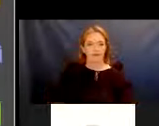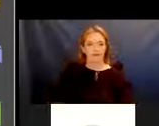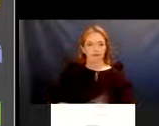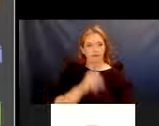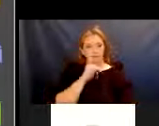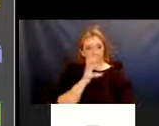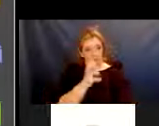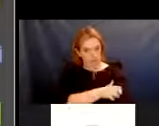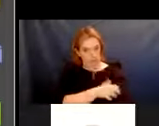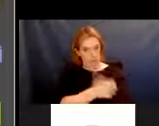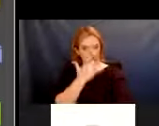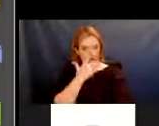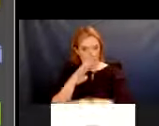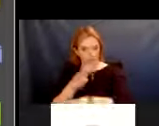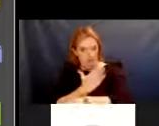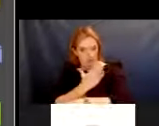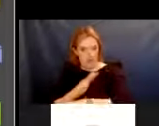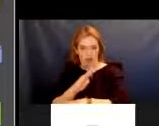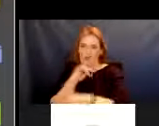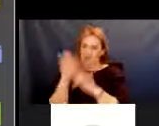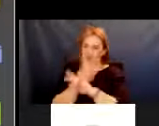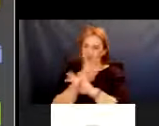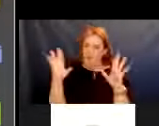Isn't Powers his favorite song, sang off.